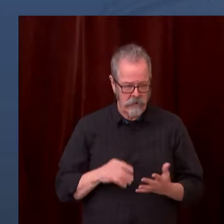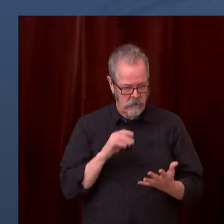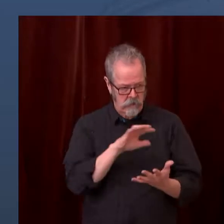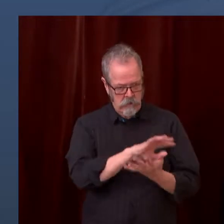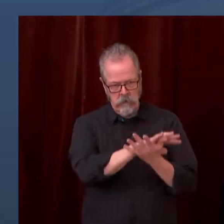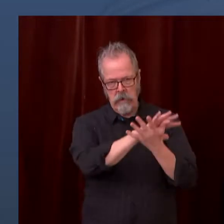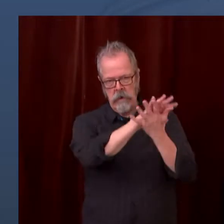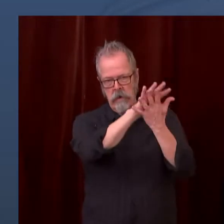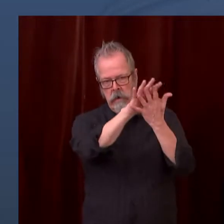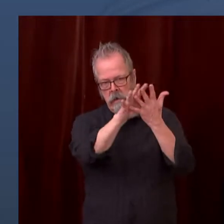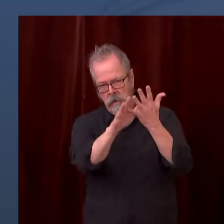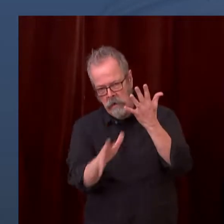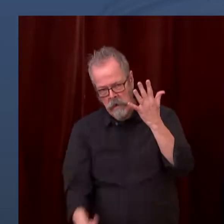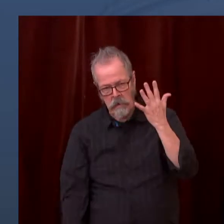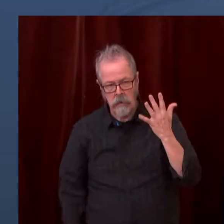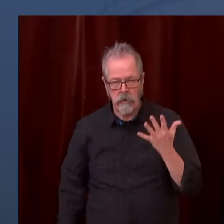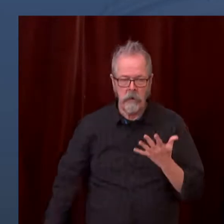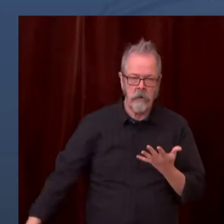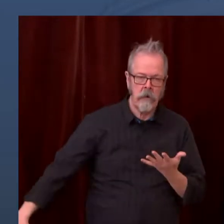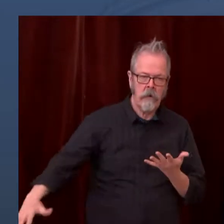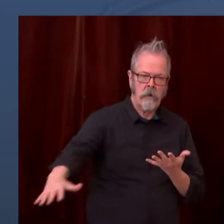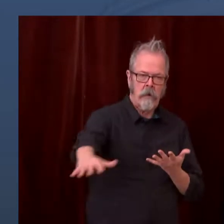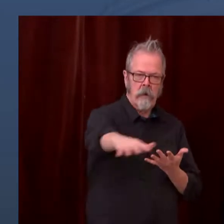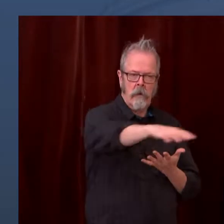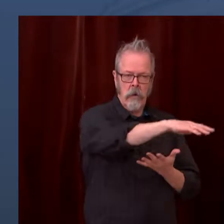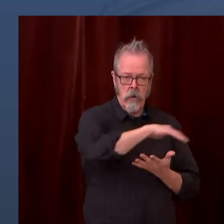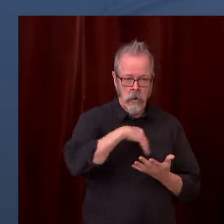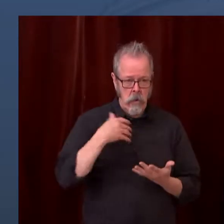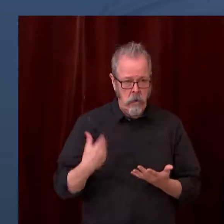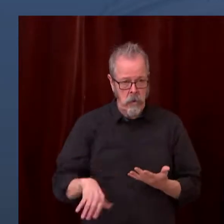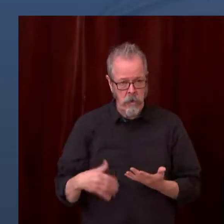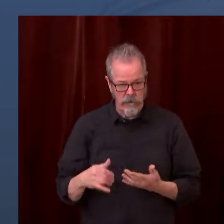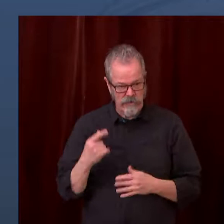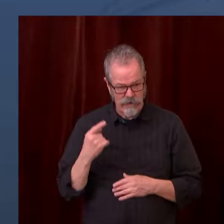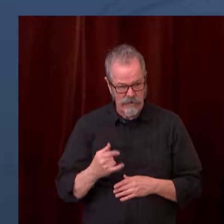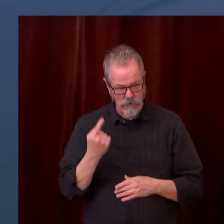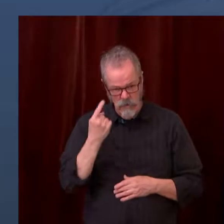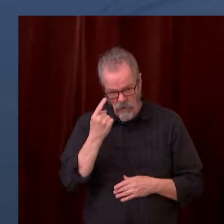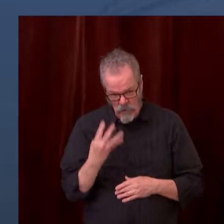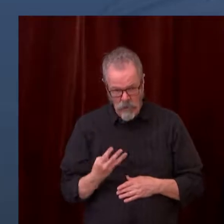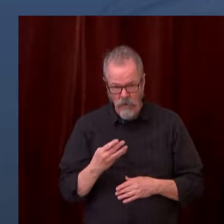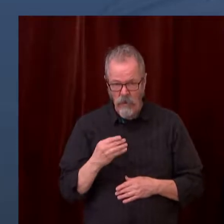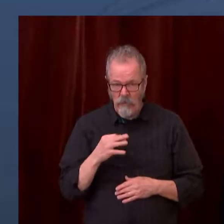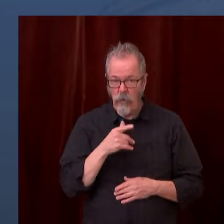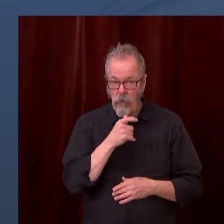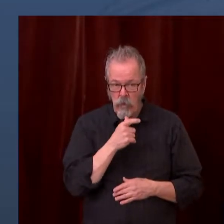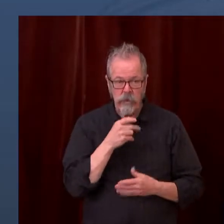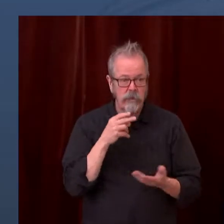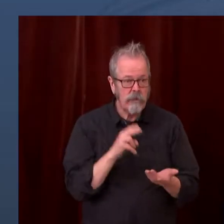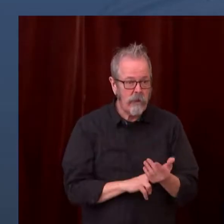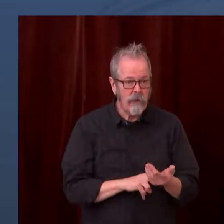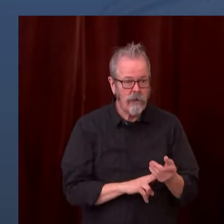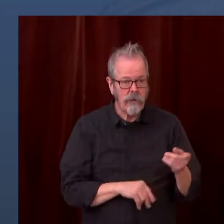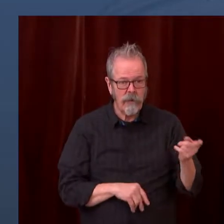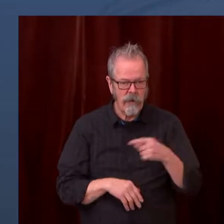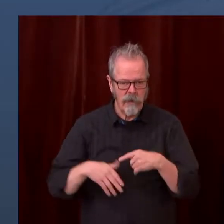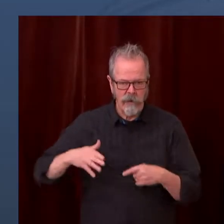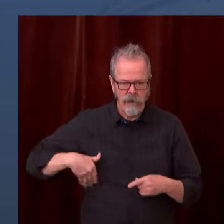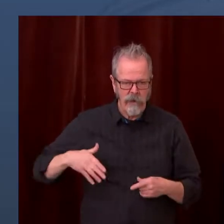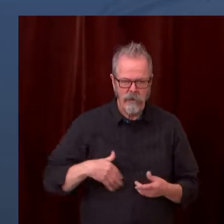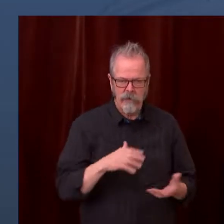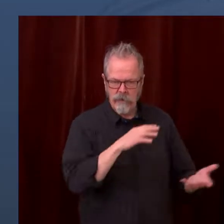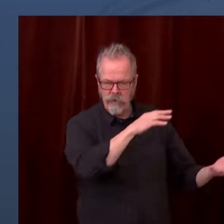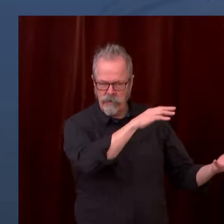up because we don't have the vaccine supply. So really bringing all that together is a challenge, but that's certainly is